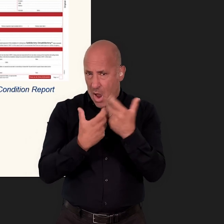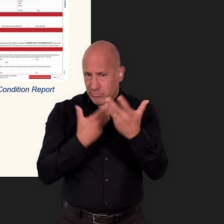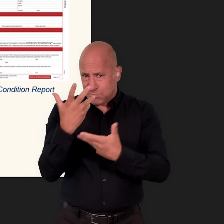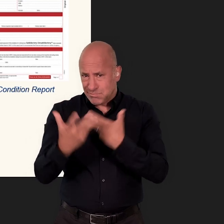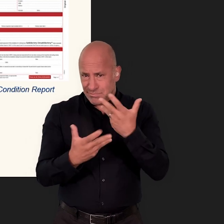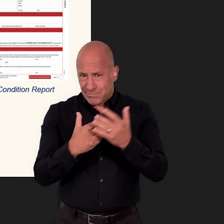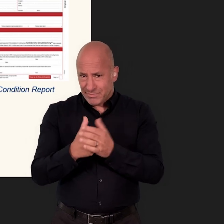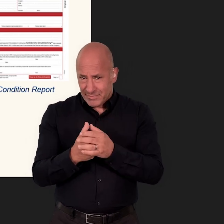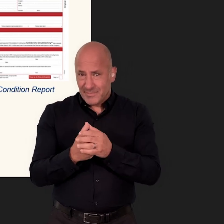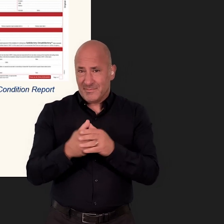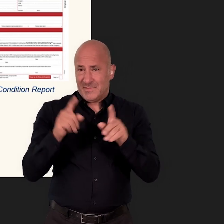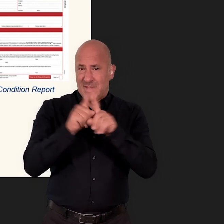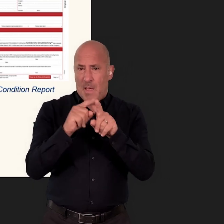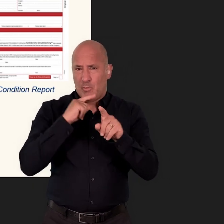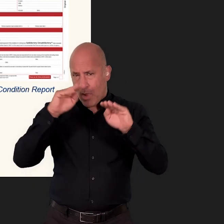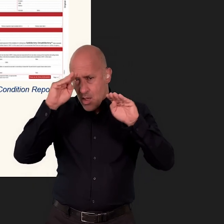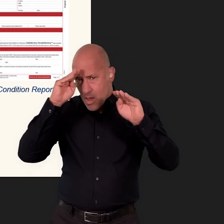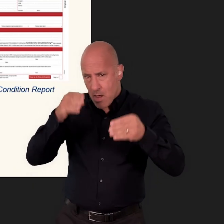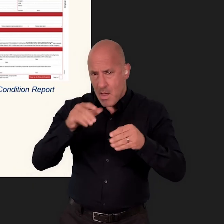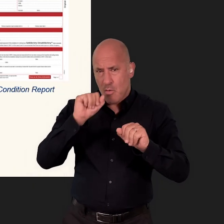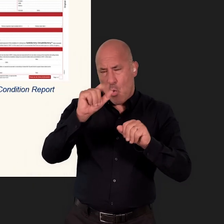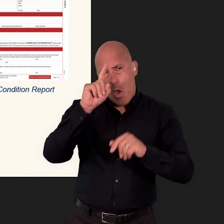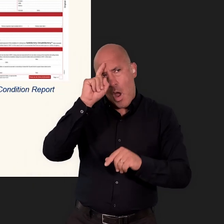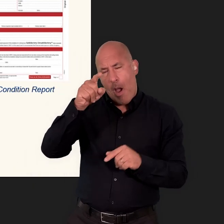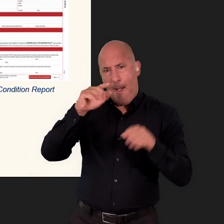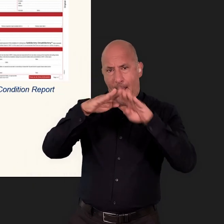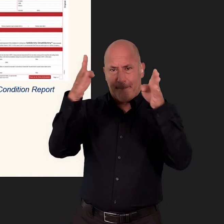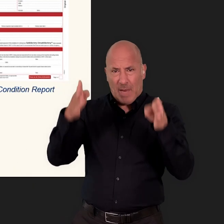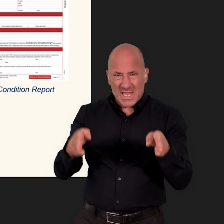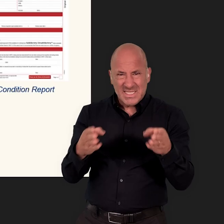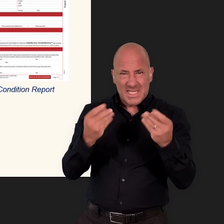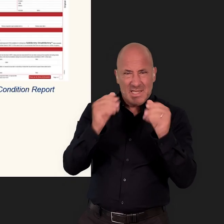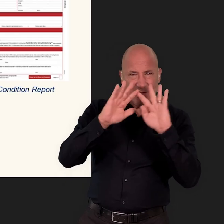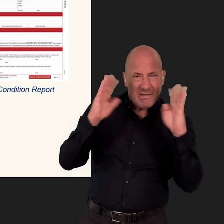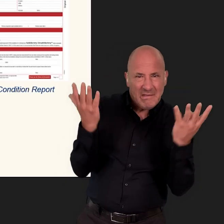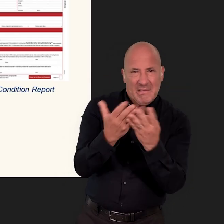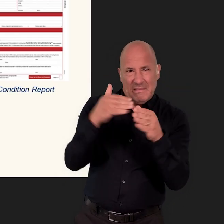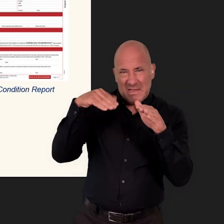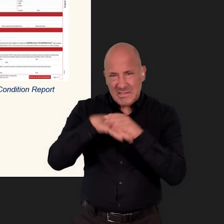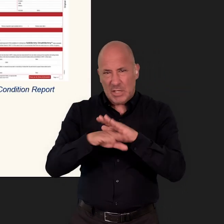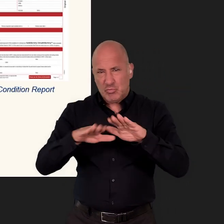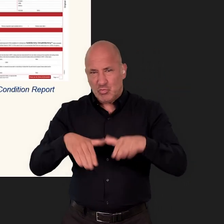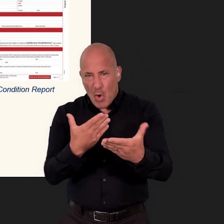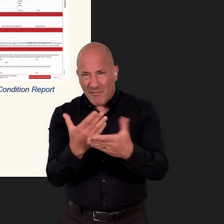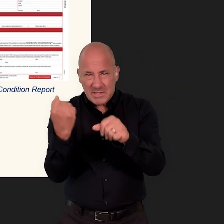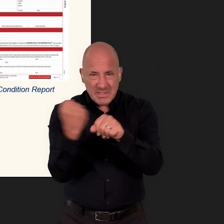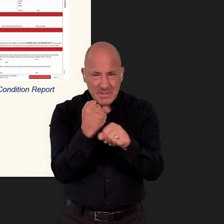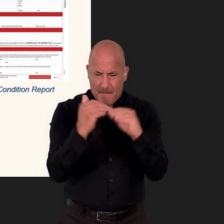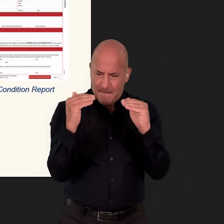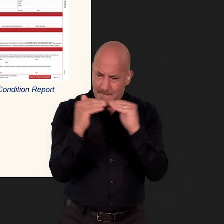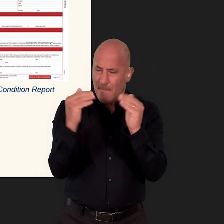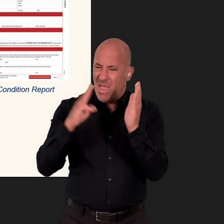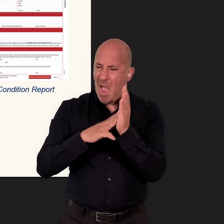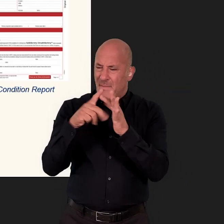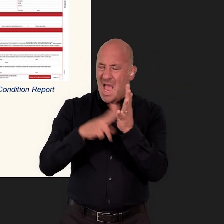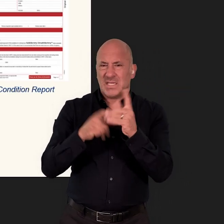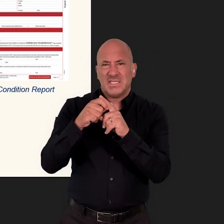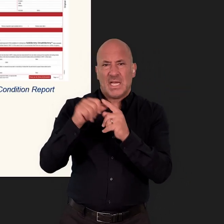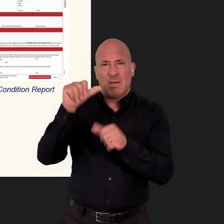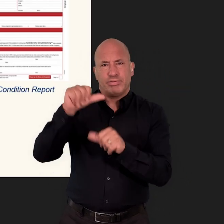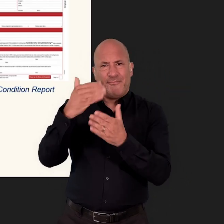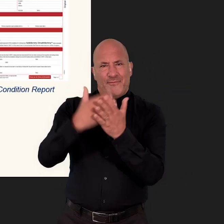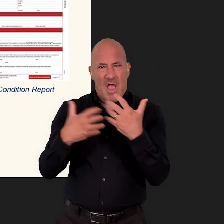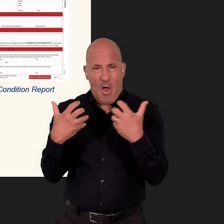are met. Historic England will focus on how the project's proposed building fabric and services works meet the MEND